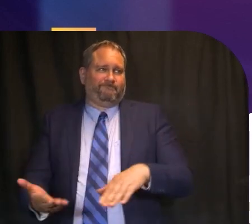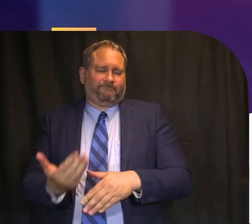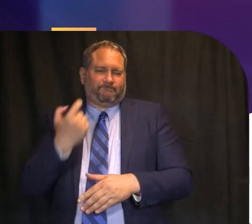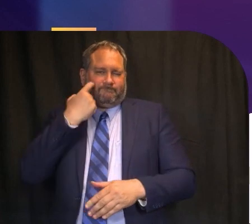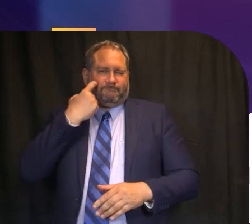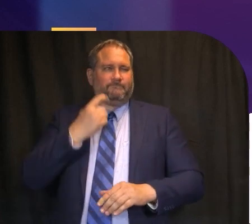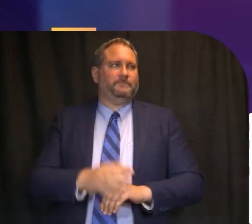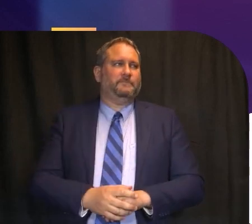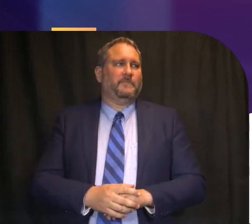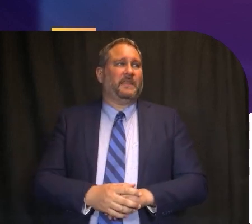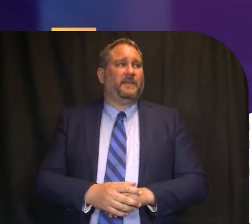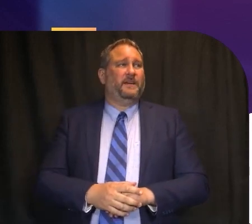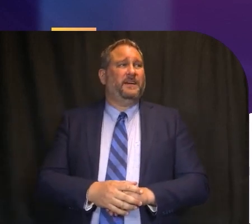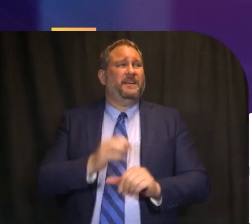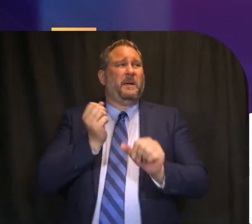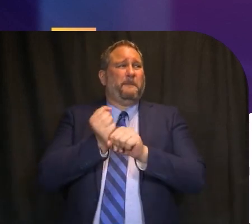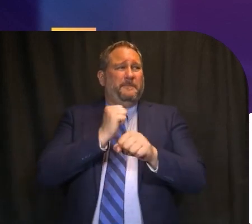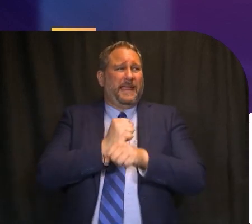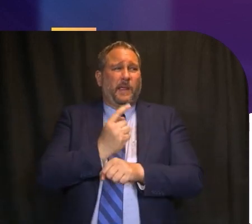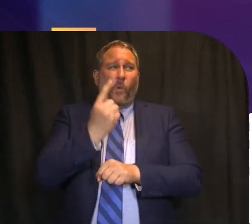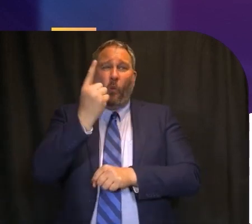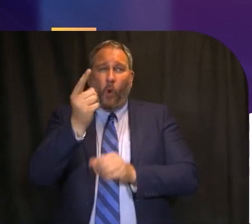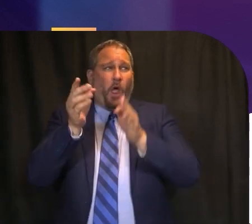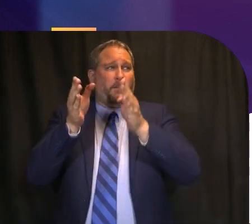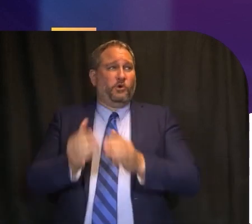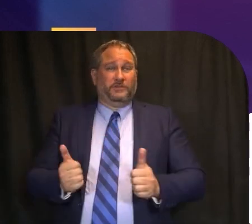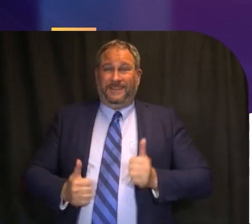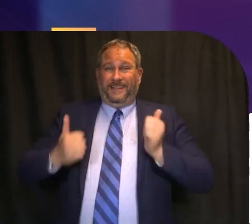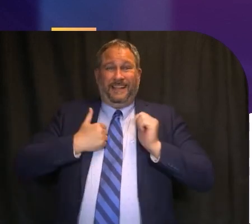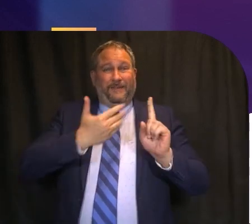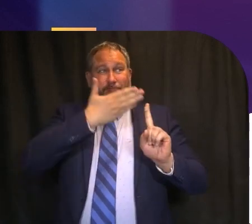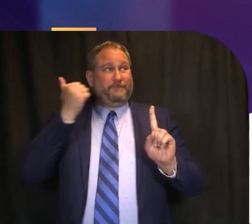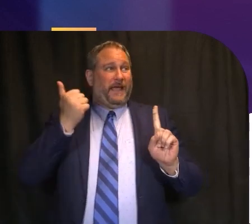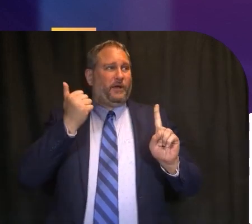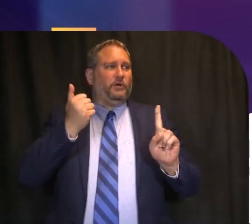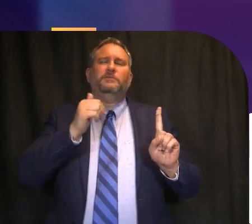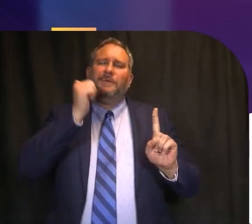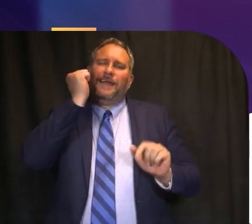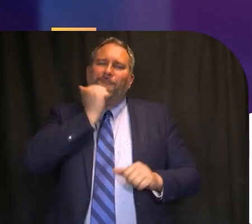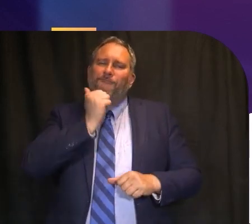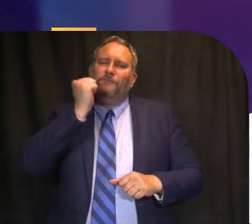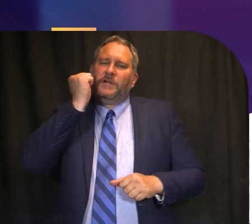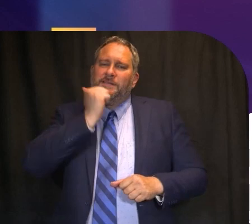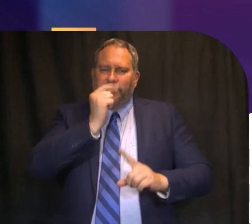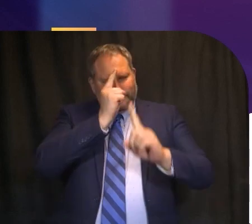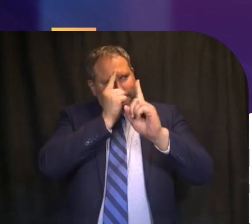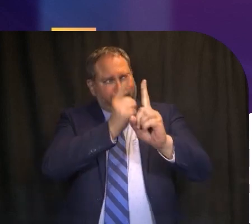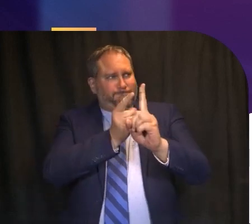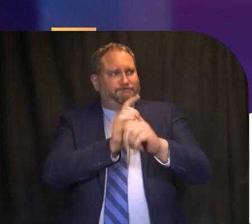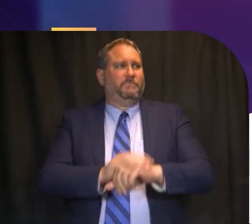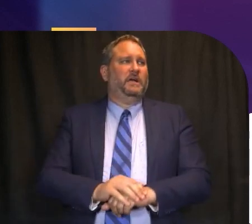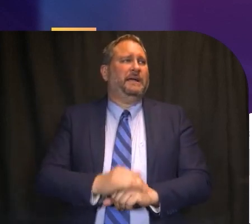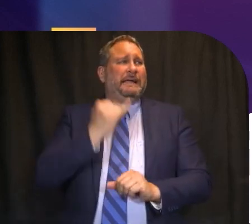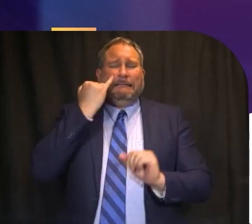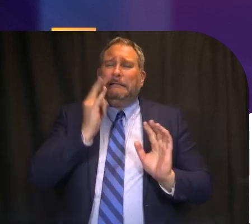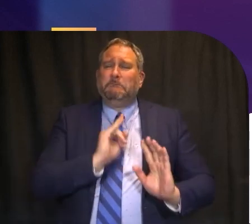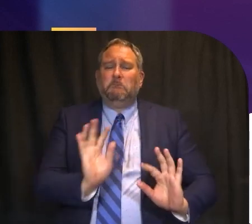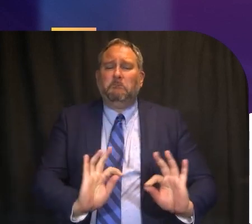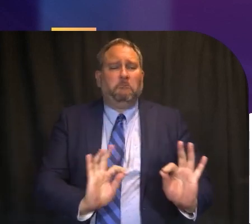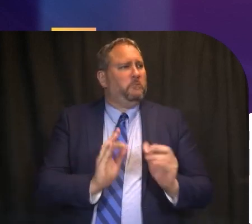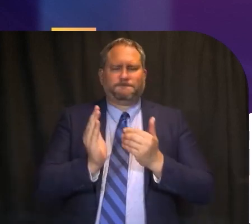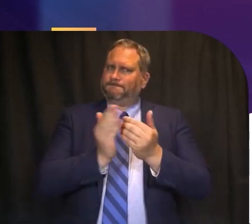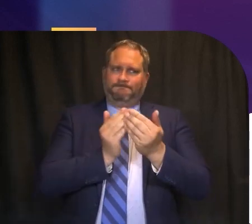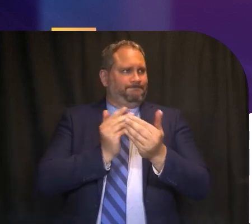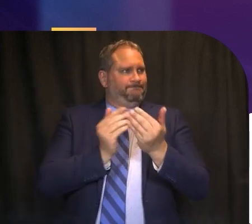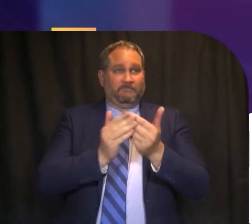day. Whether they are small or grand gestures, we're all capable of helping one another, encouraging